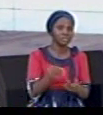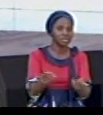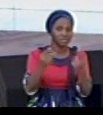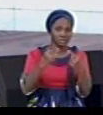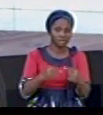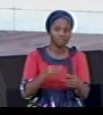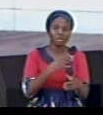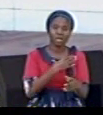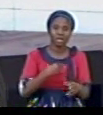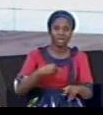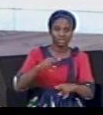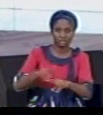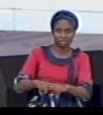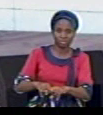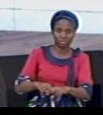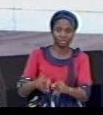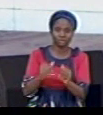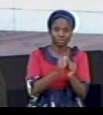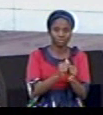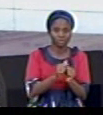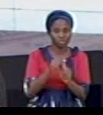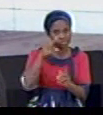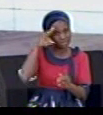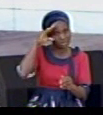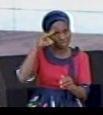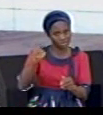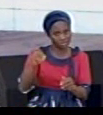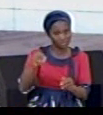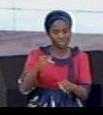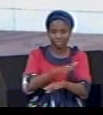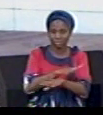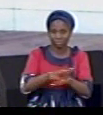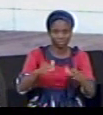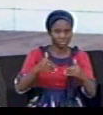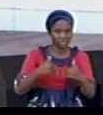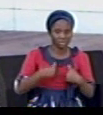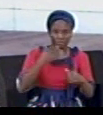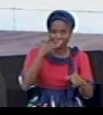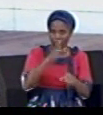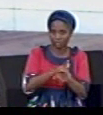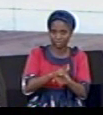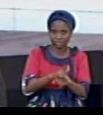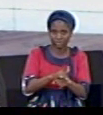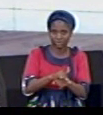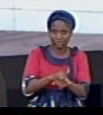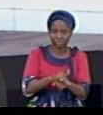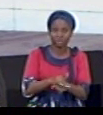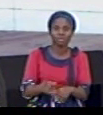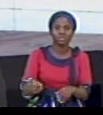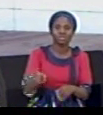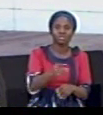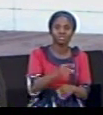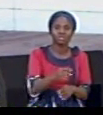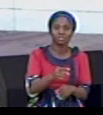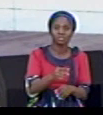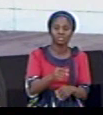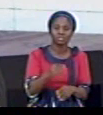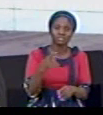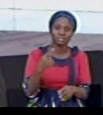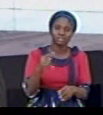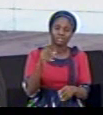They sat down with him. They didn't have the promise. If two or